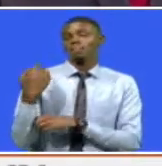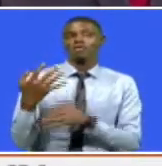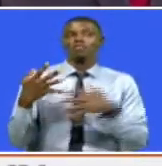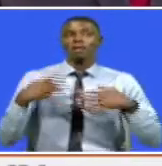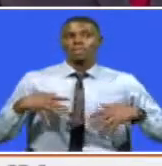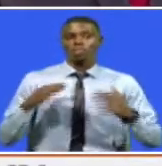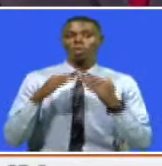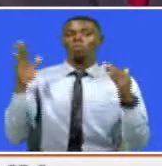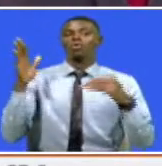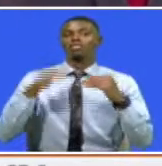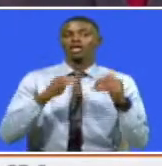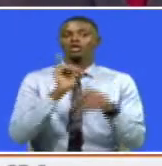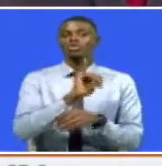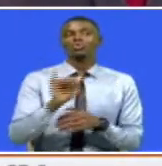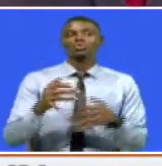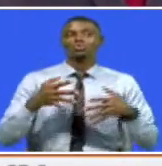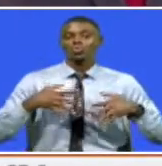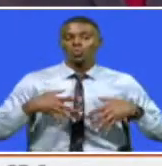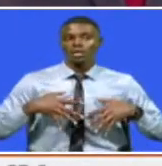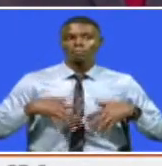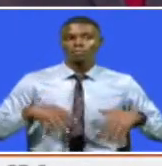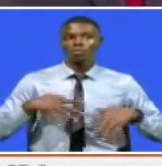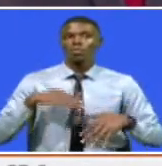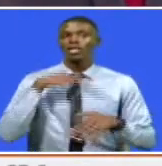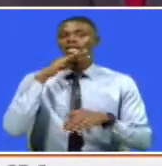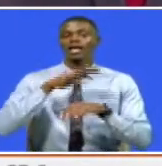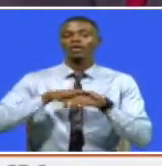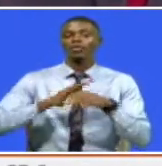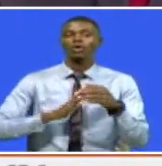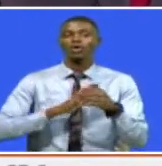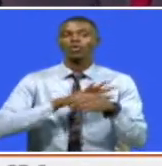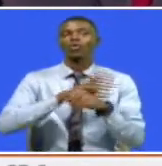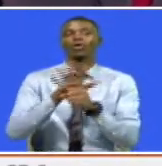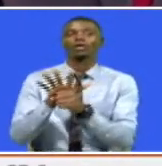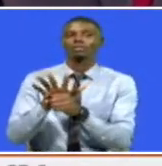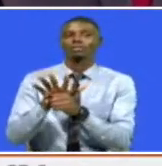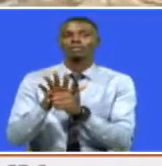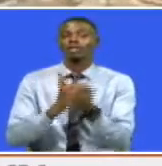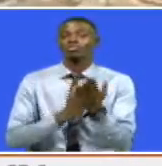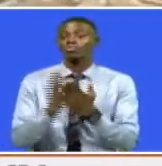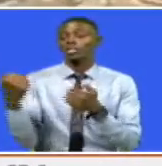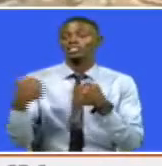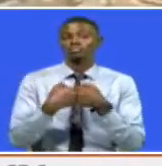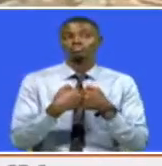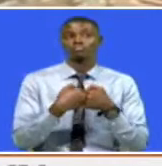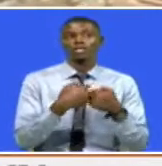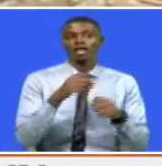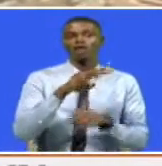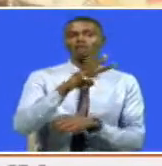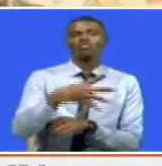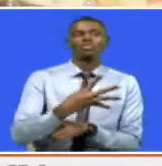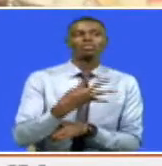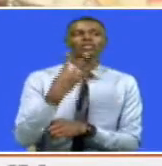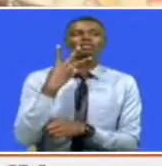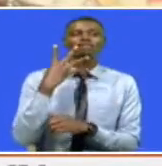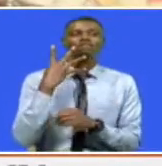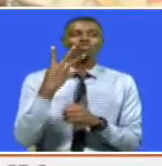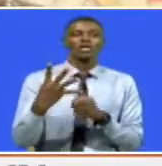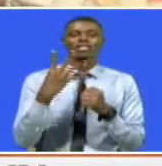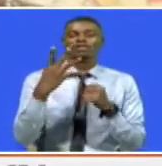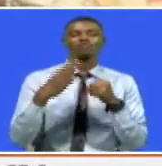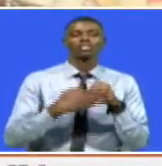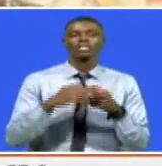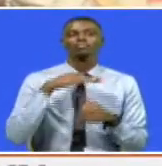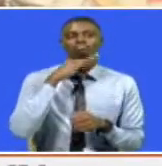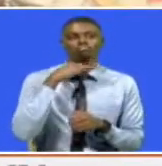people more than the ones we lost in the entire period of COVID, through accident. Out of 4,449